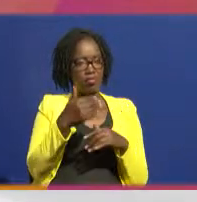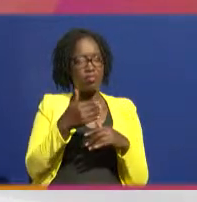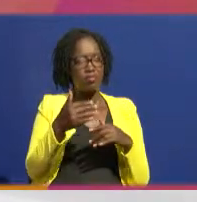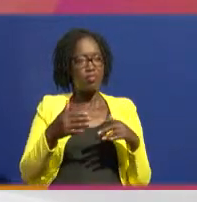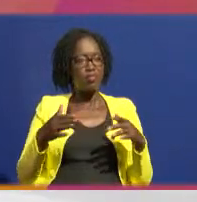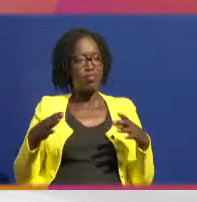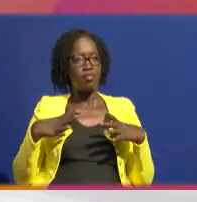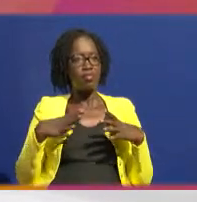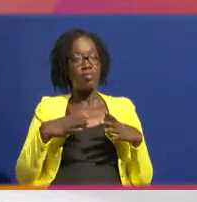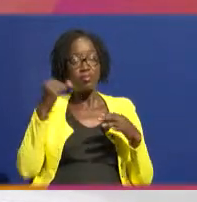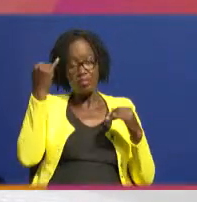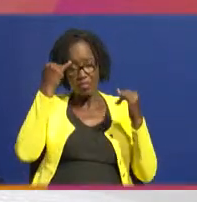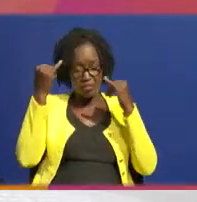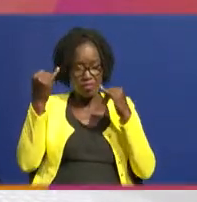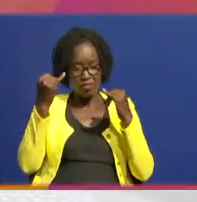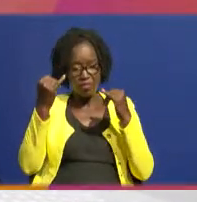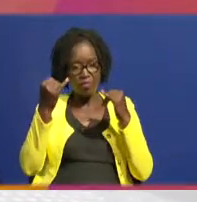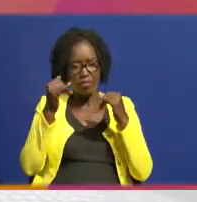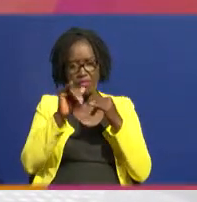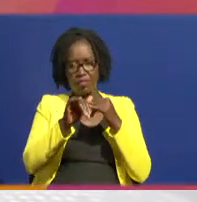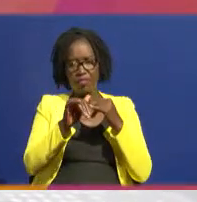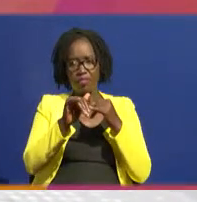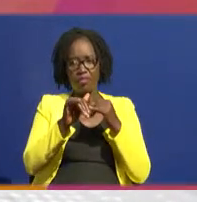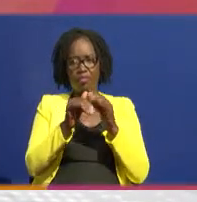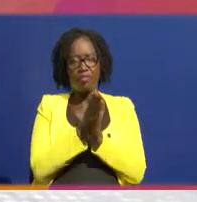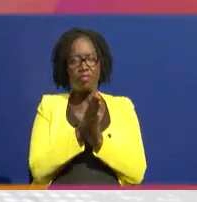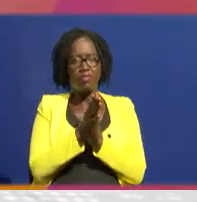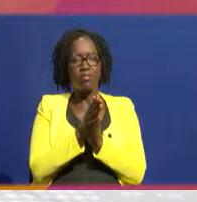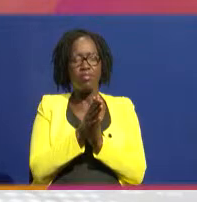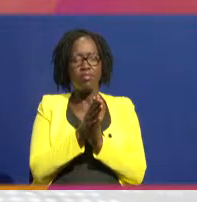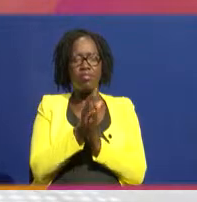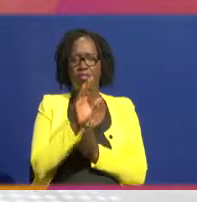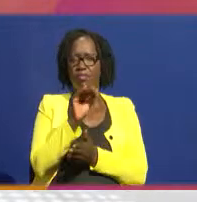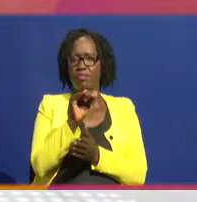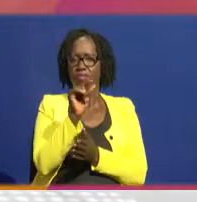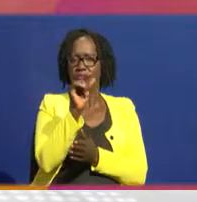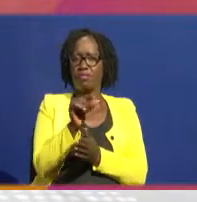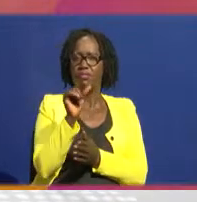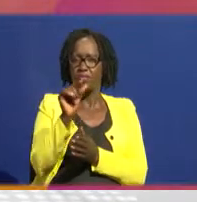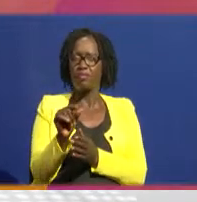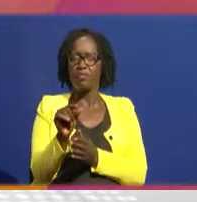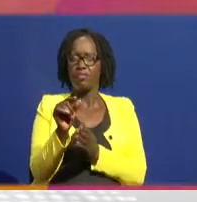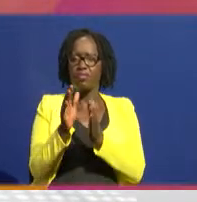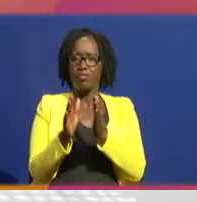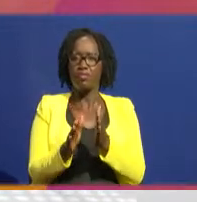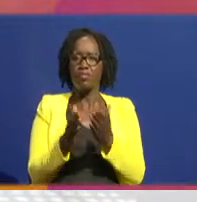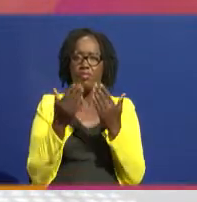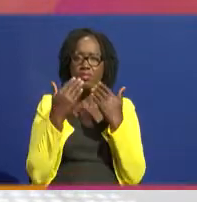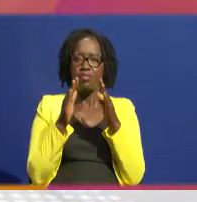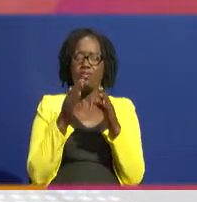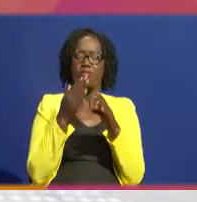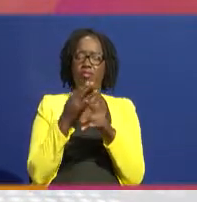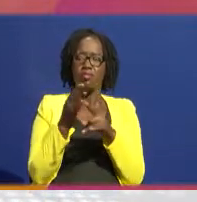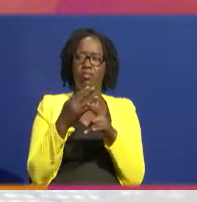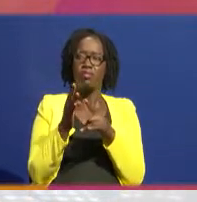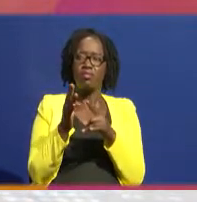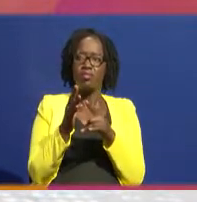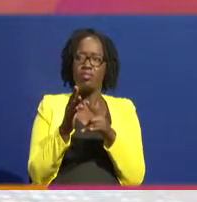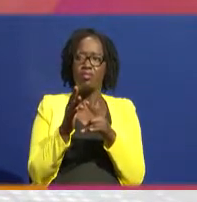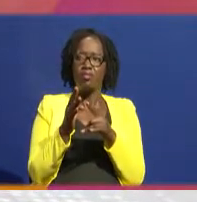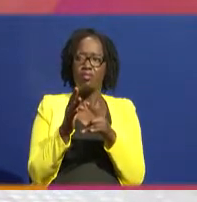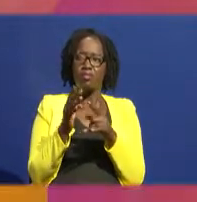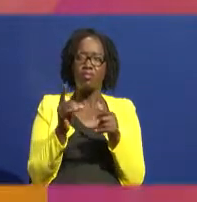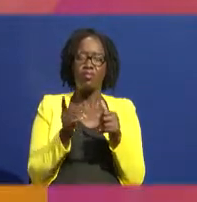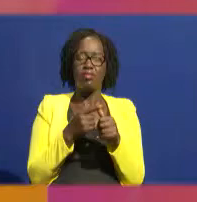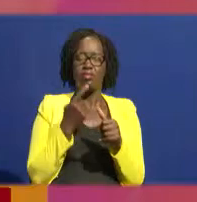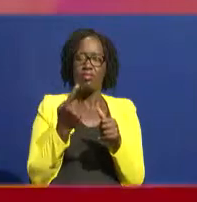There was an idea that was mooted, Eric, that each and everyone who completes Form 4 should actually,